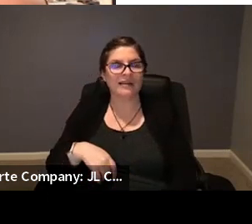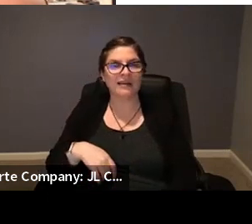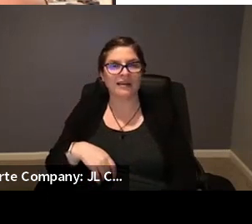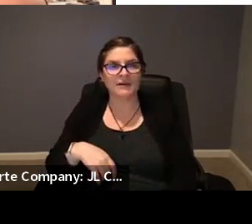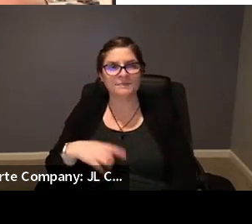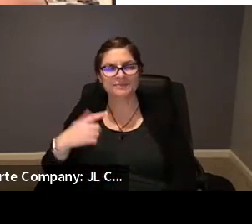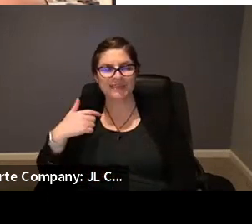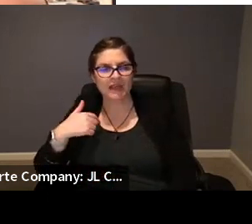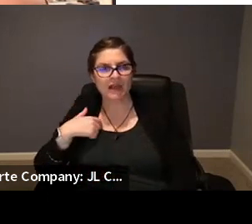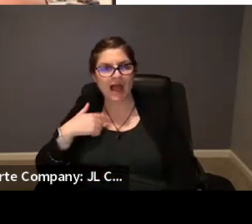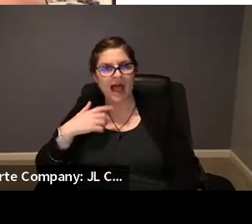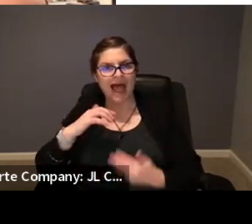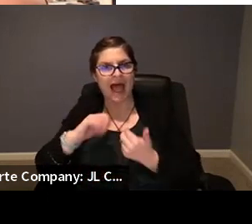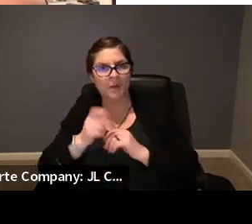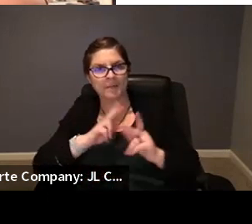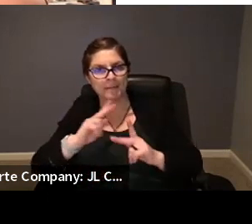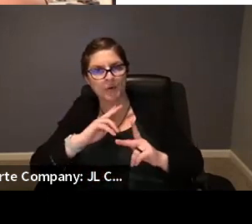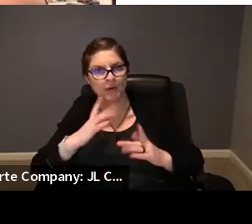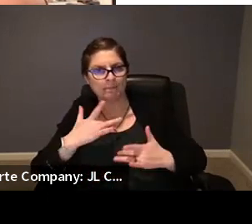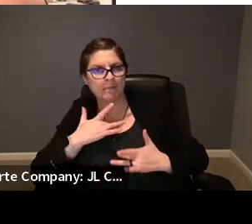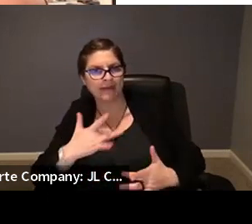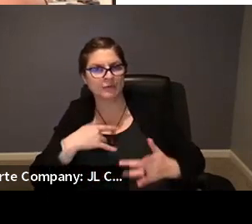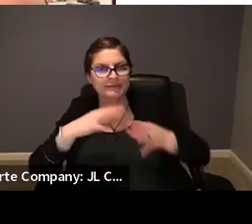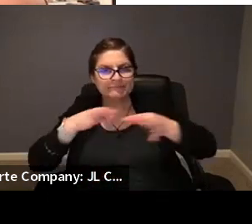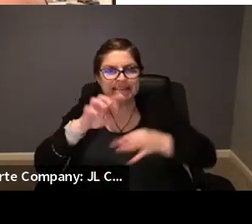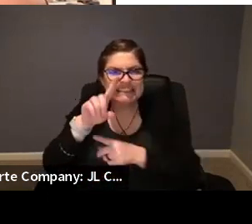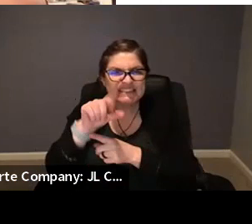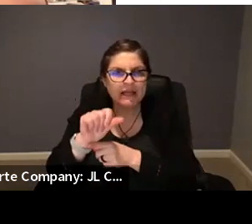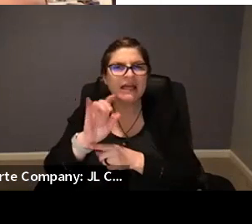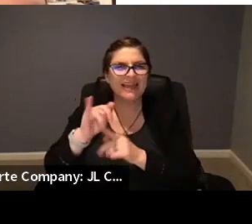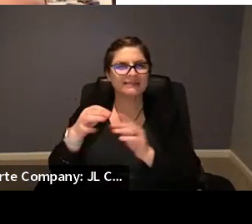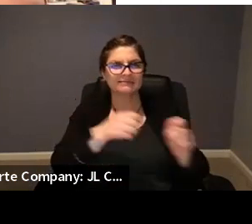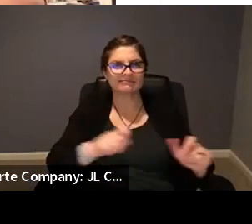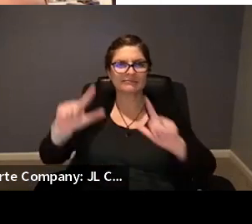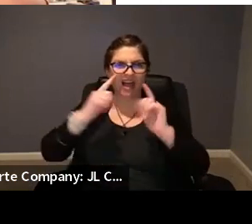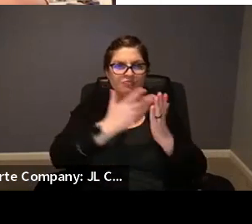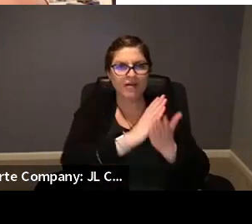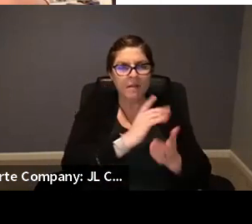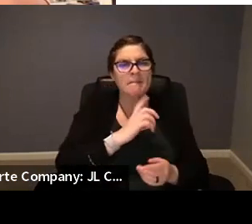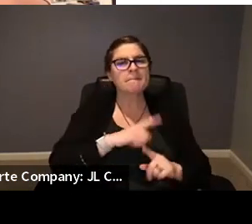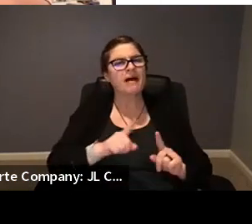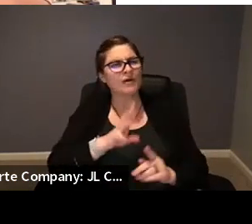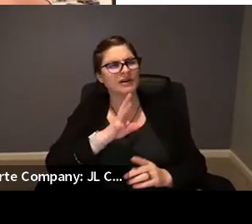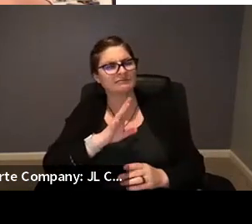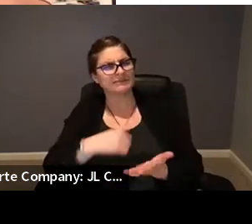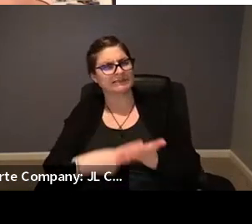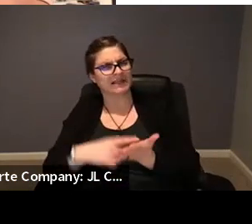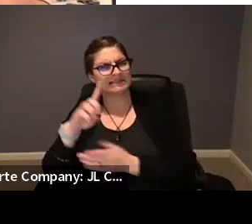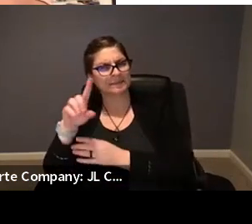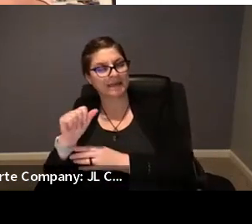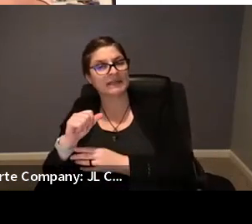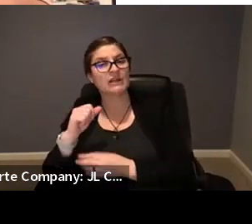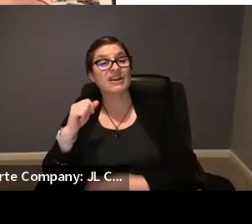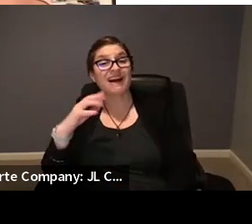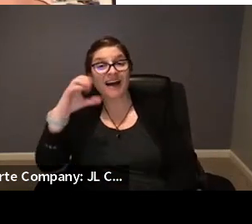understand disability through a framework of privilege. That when we talk about disability, the assumption is that we mean